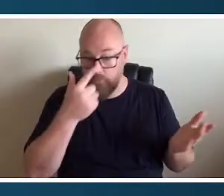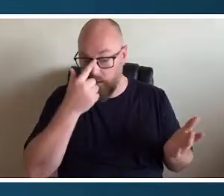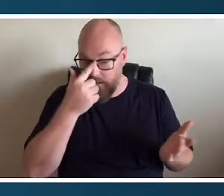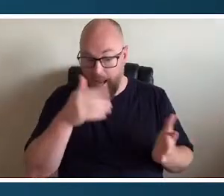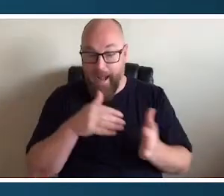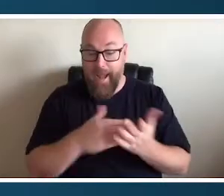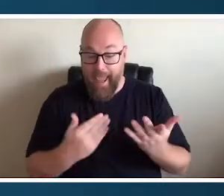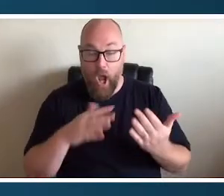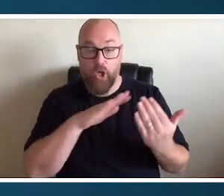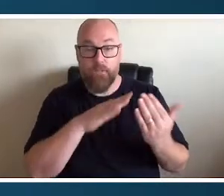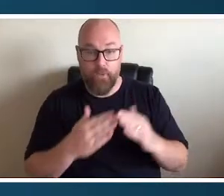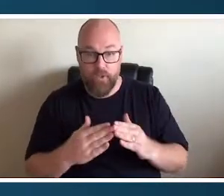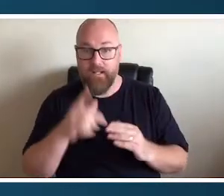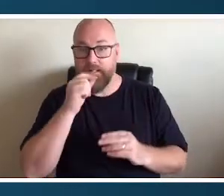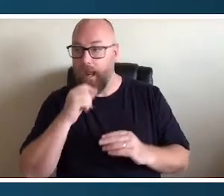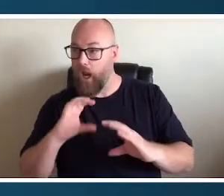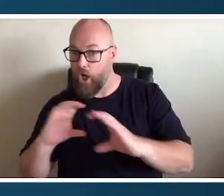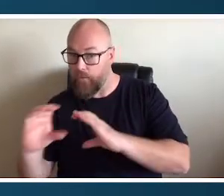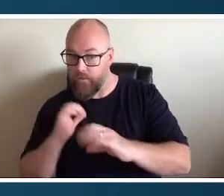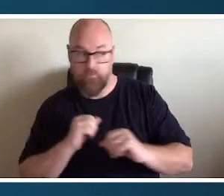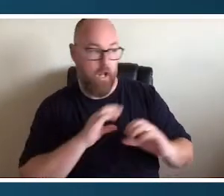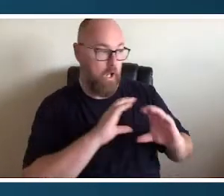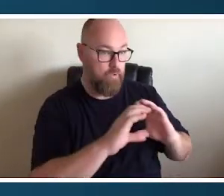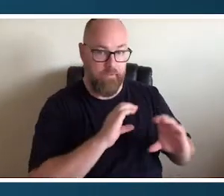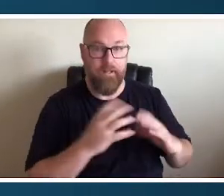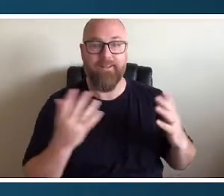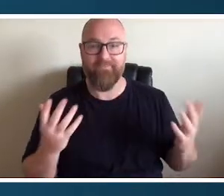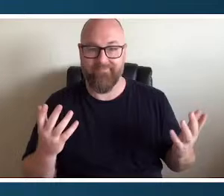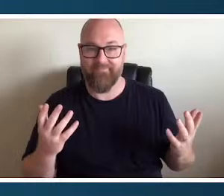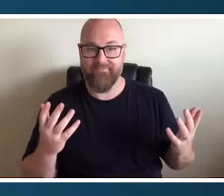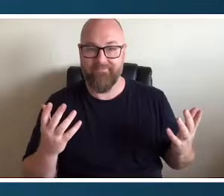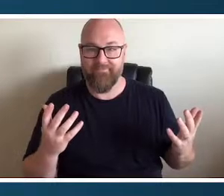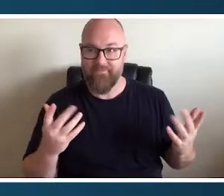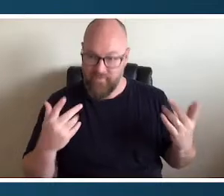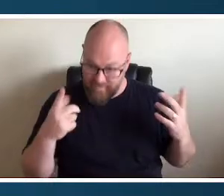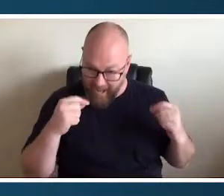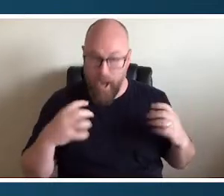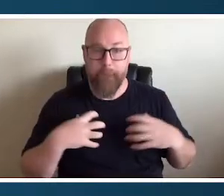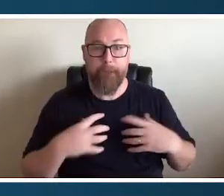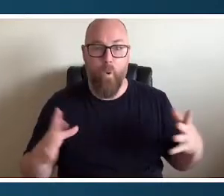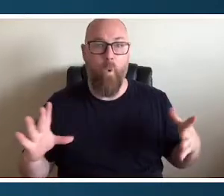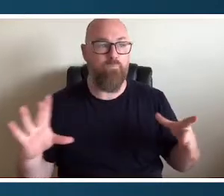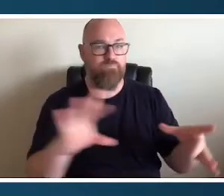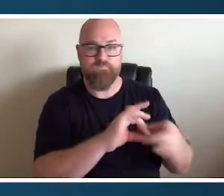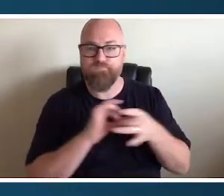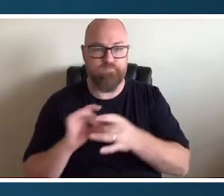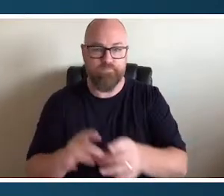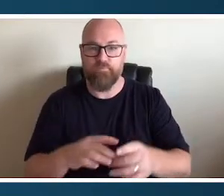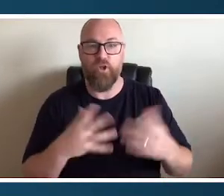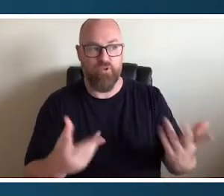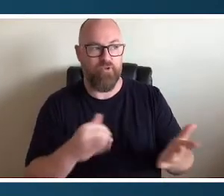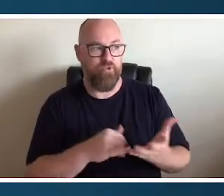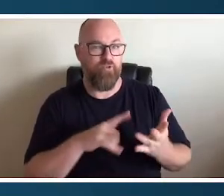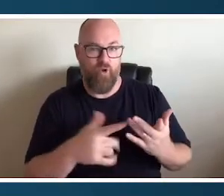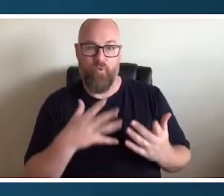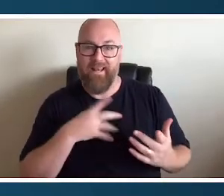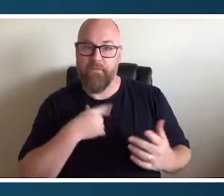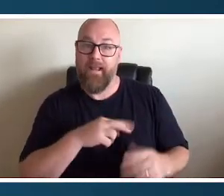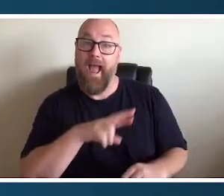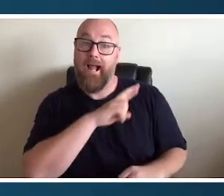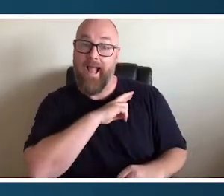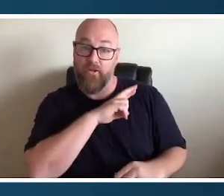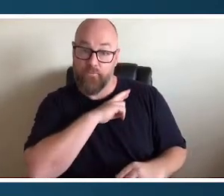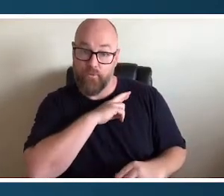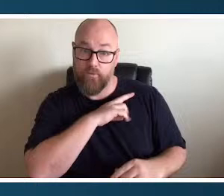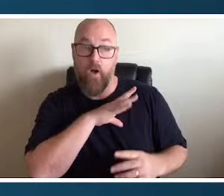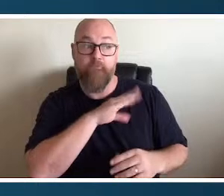another community whether or not you are failing in what you are doing. So accountability by communities, it's going to be